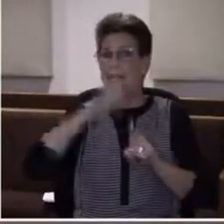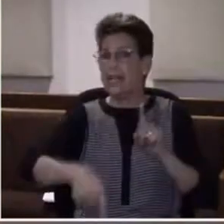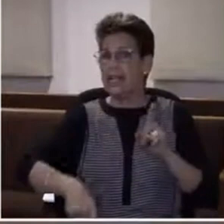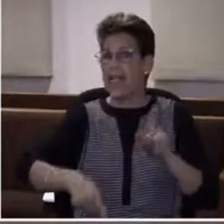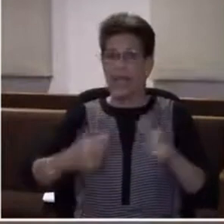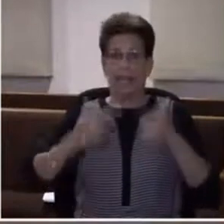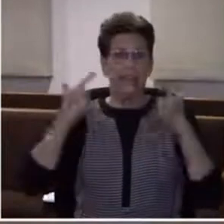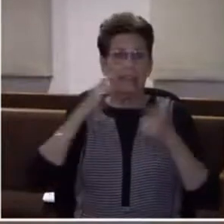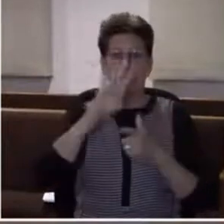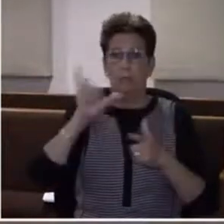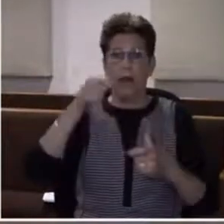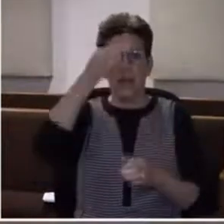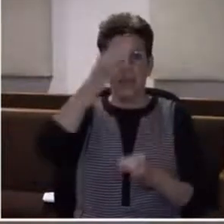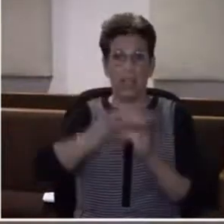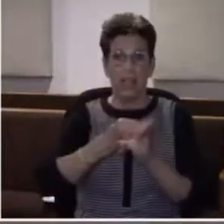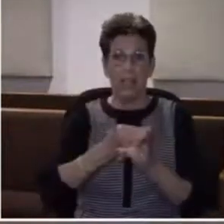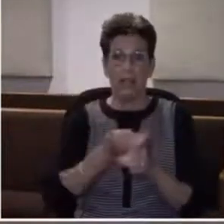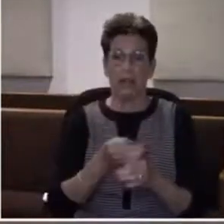believer.